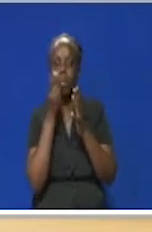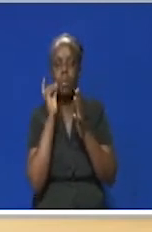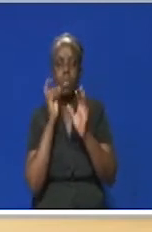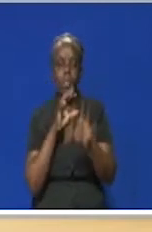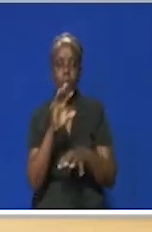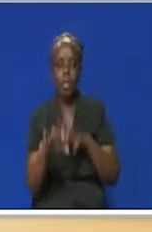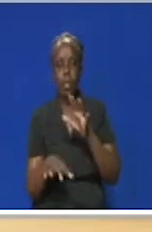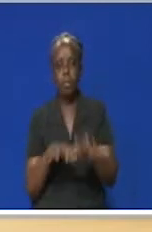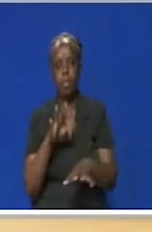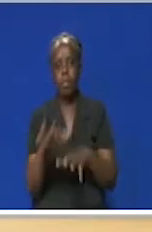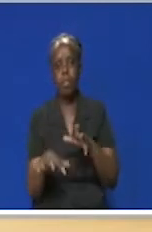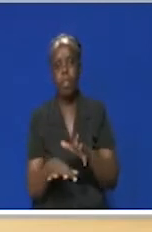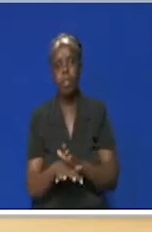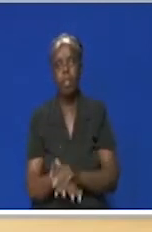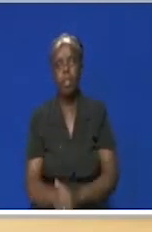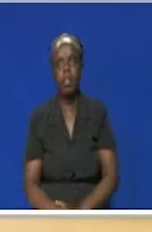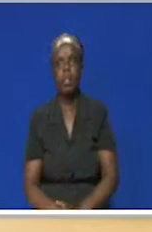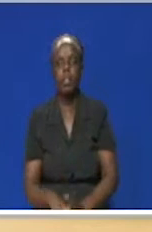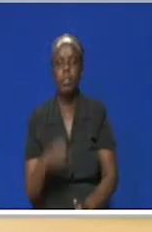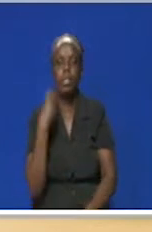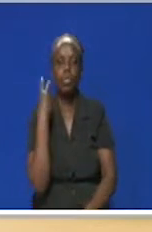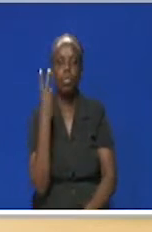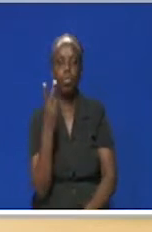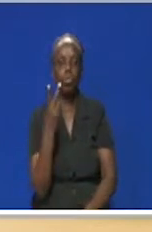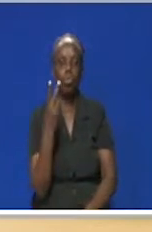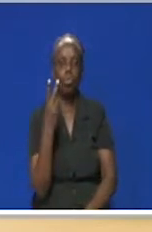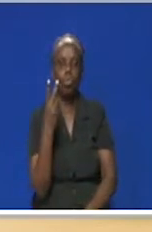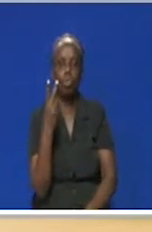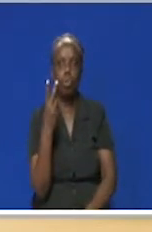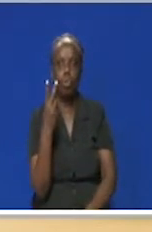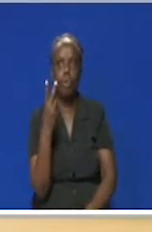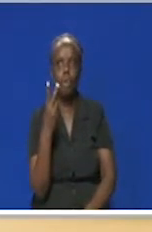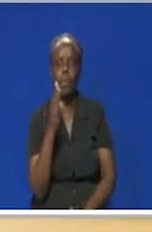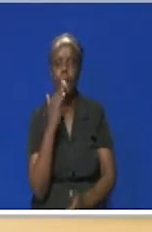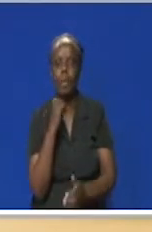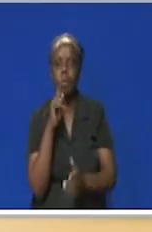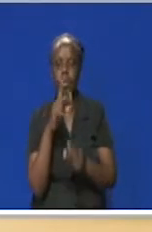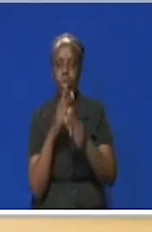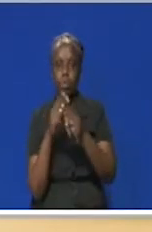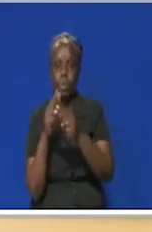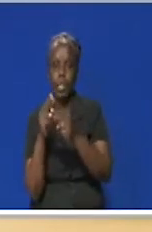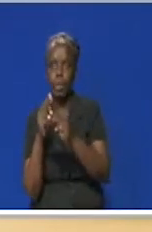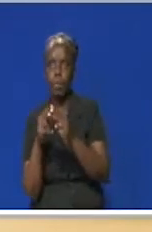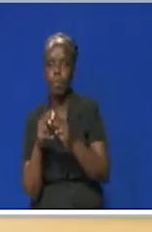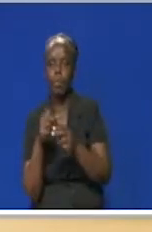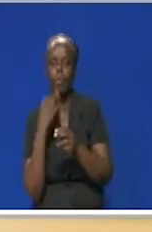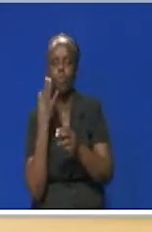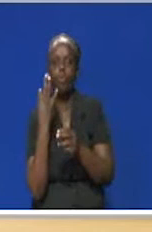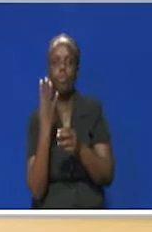domestic animals? Question number 2. I want you to name